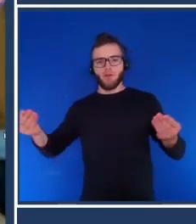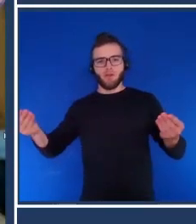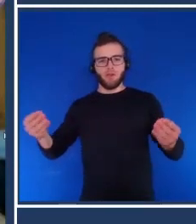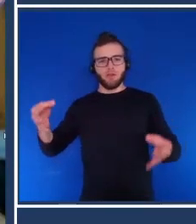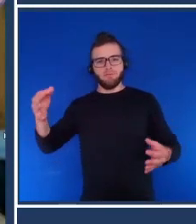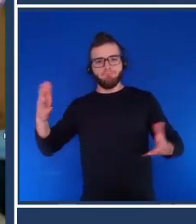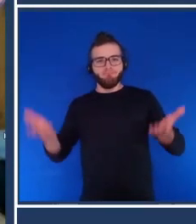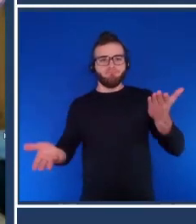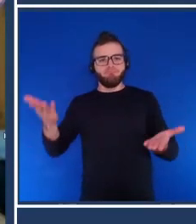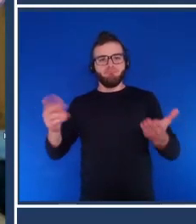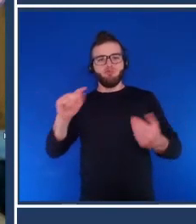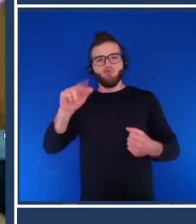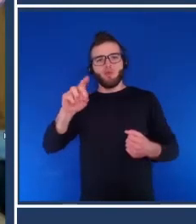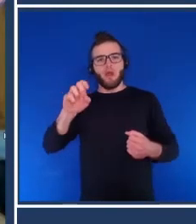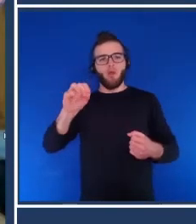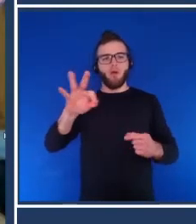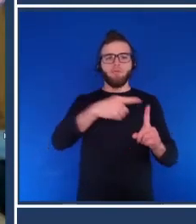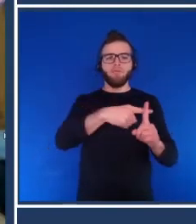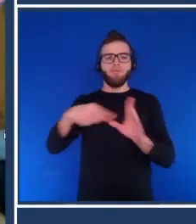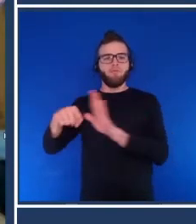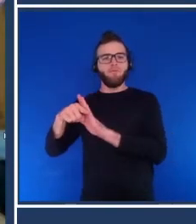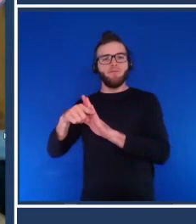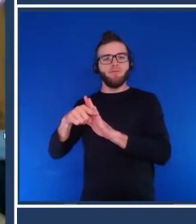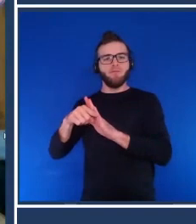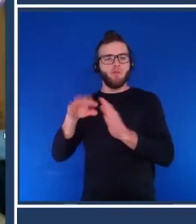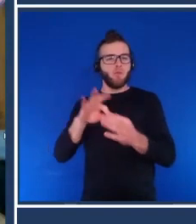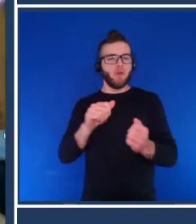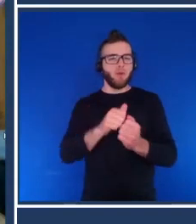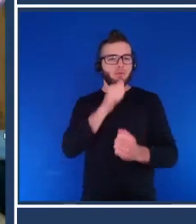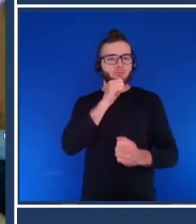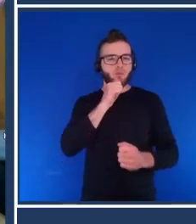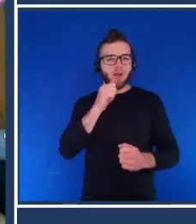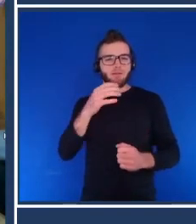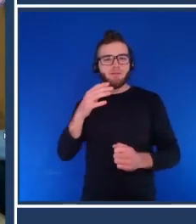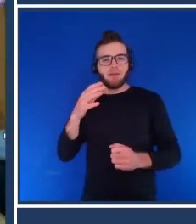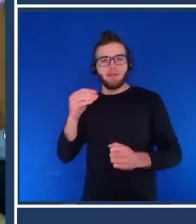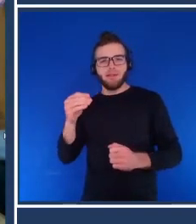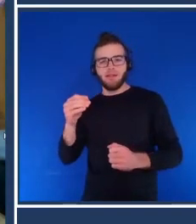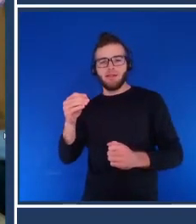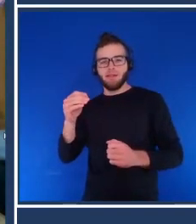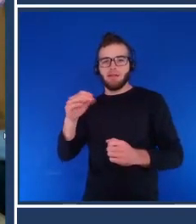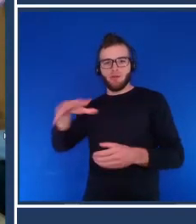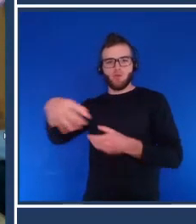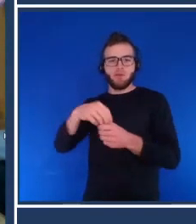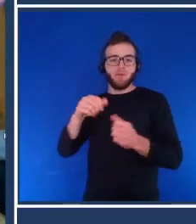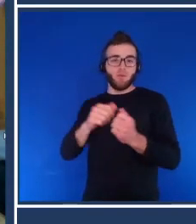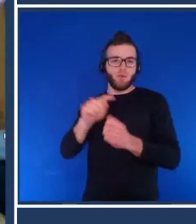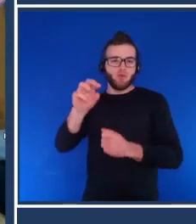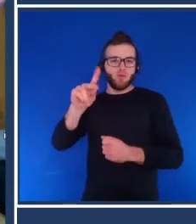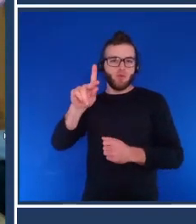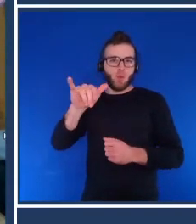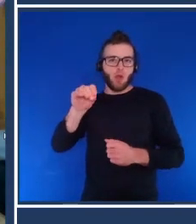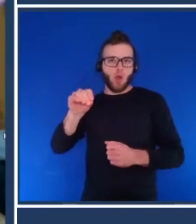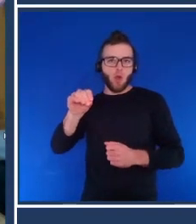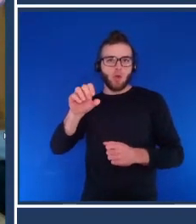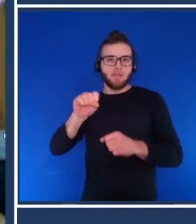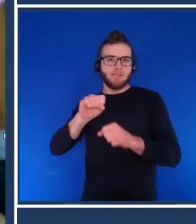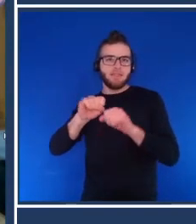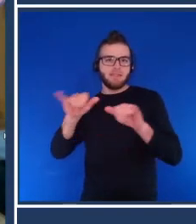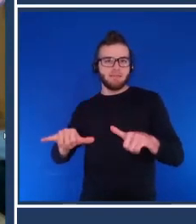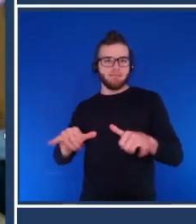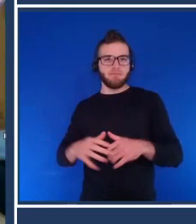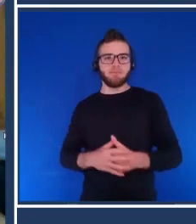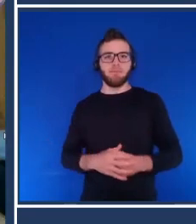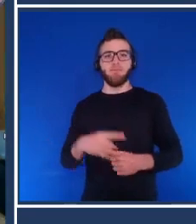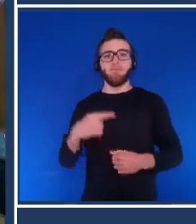Tokyo system. I've written an article that discusses each of these 7 ethical challenges in more detail that you can